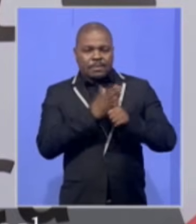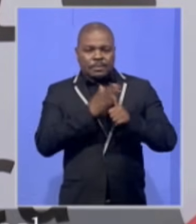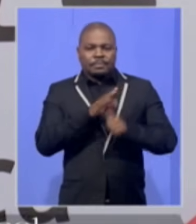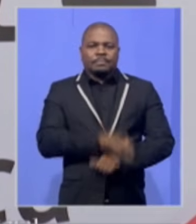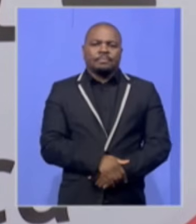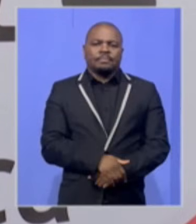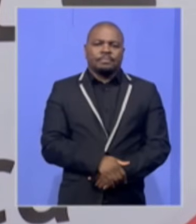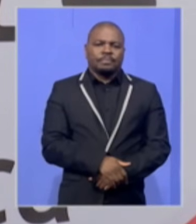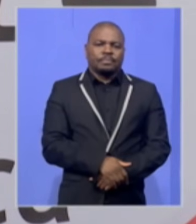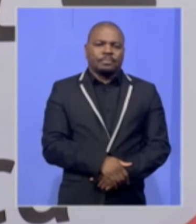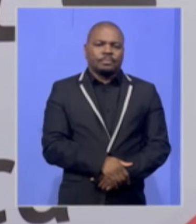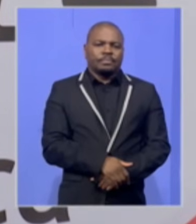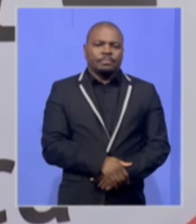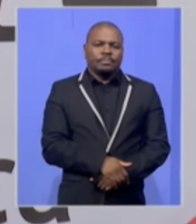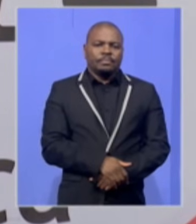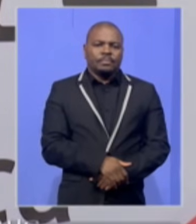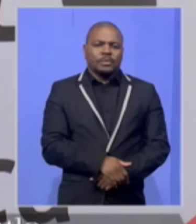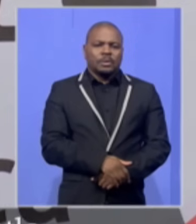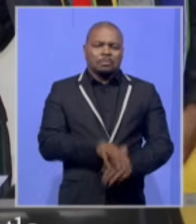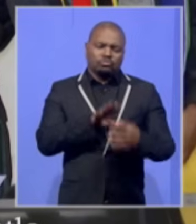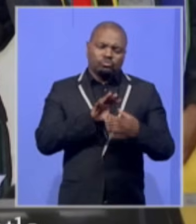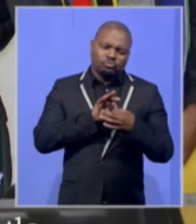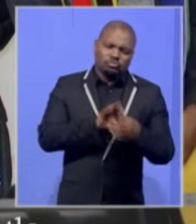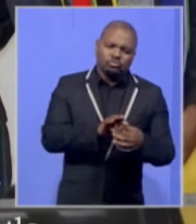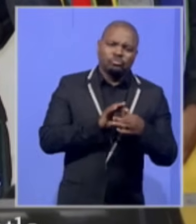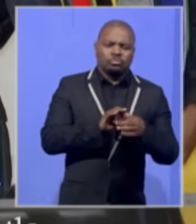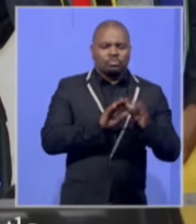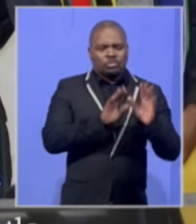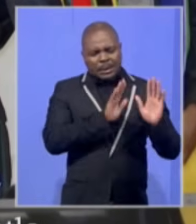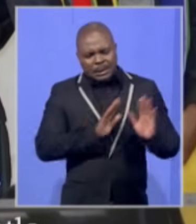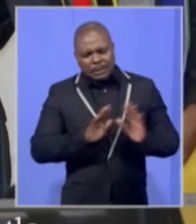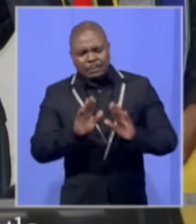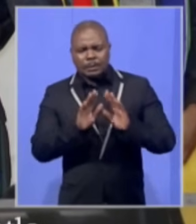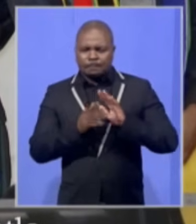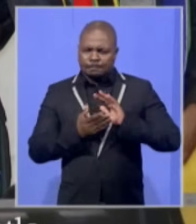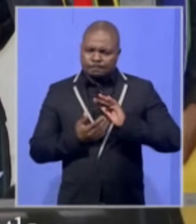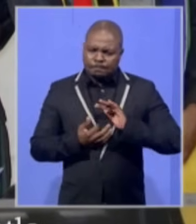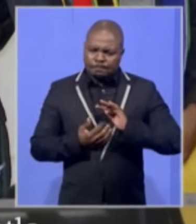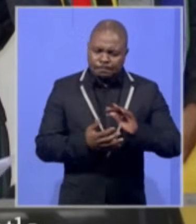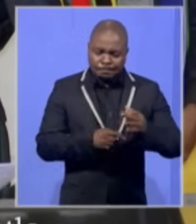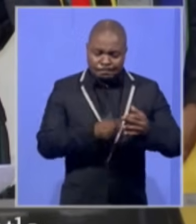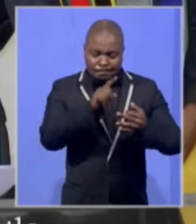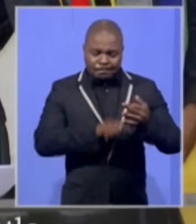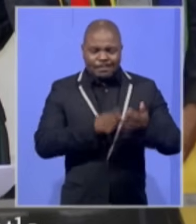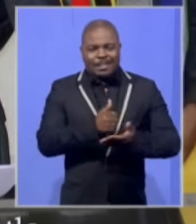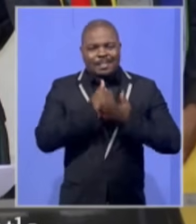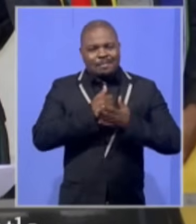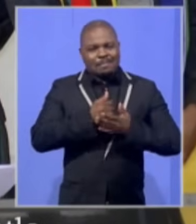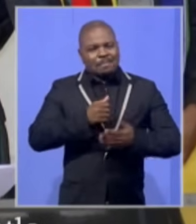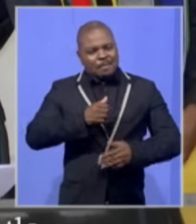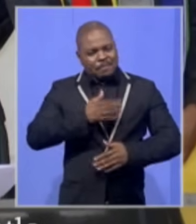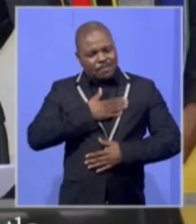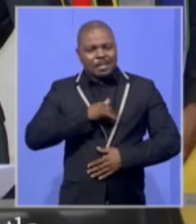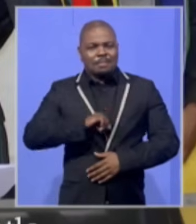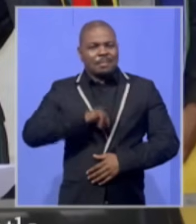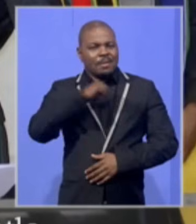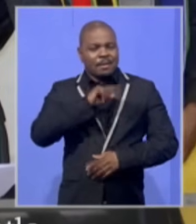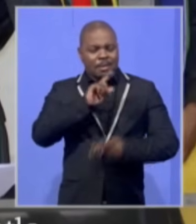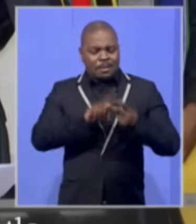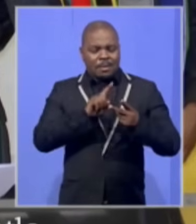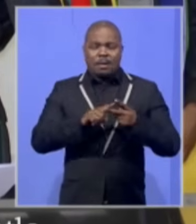The dedication, discipline, and determination have not only made us proud, but have also shown the